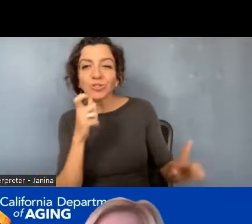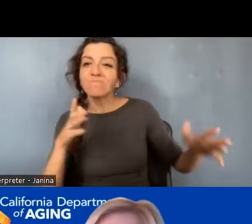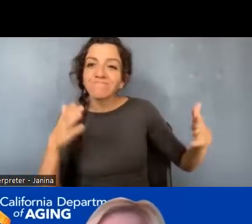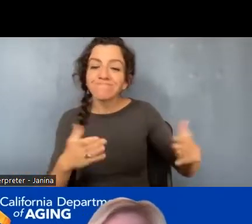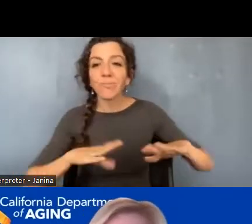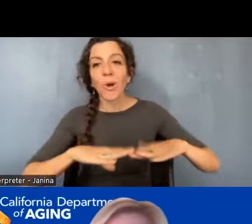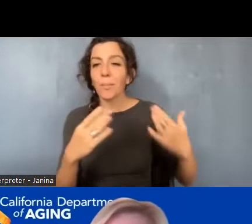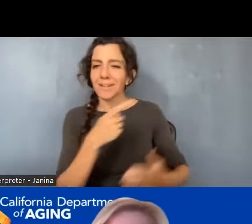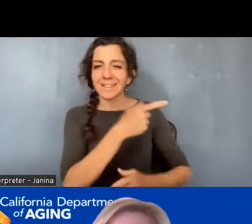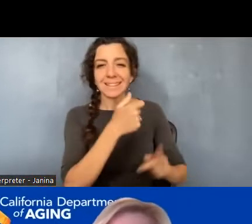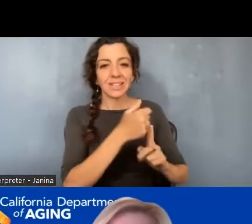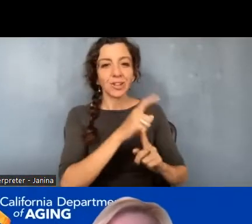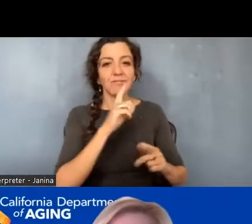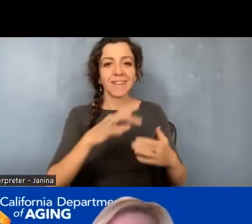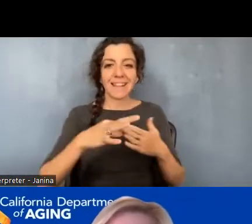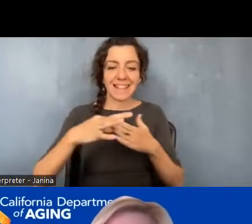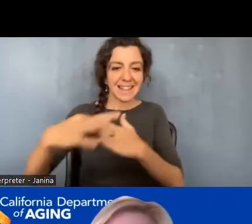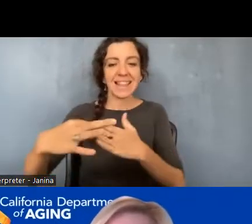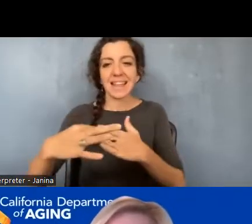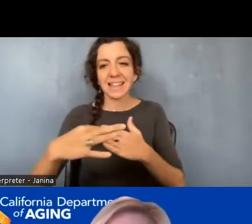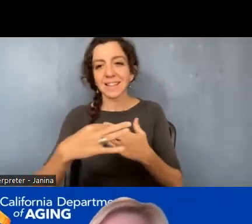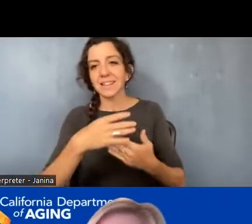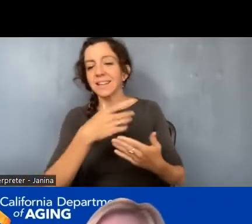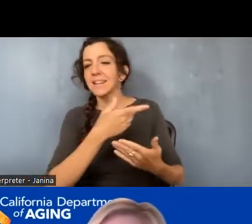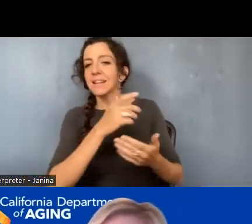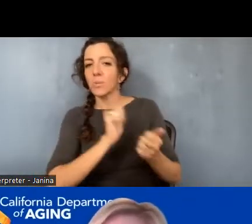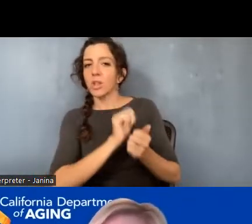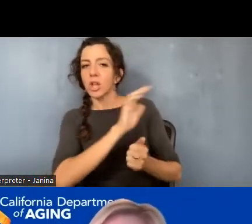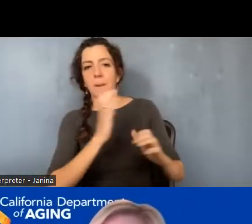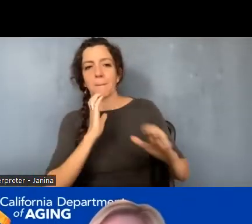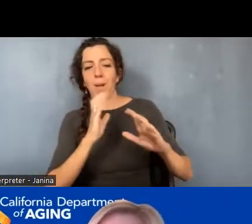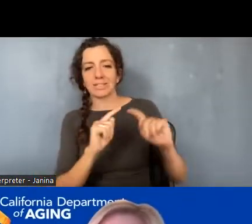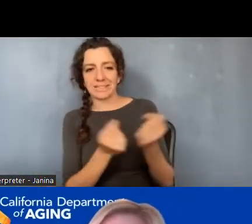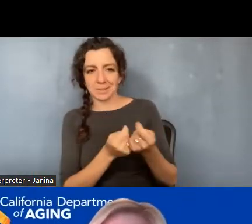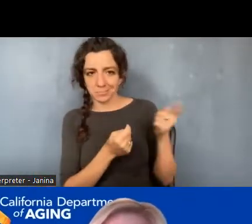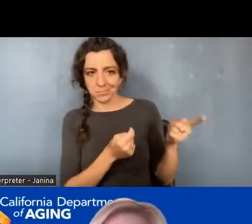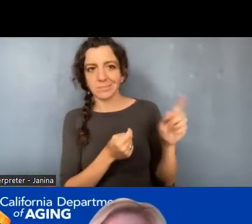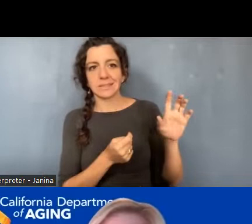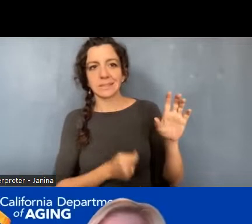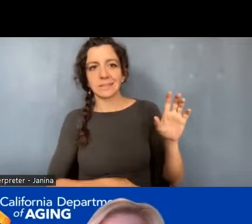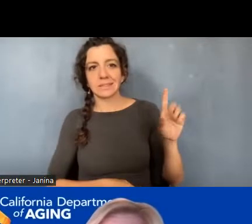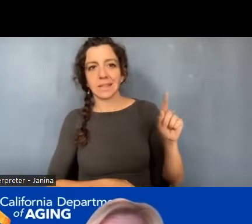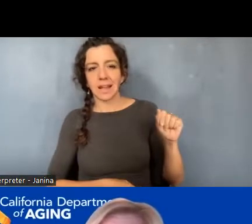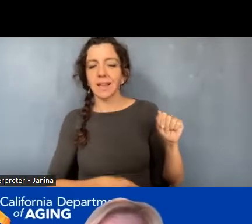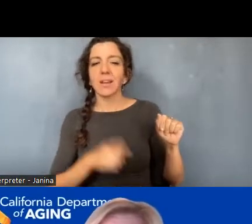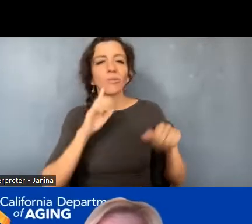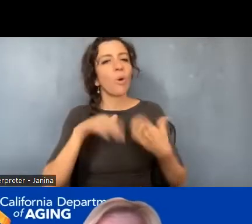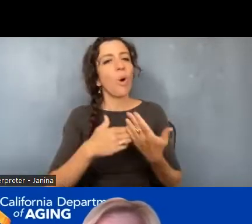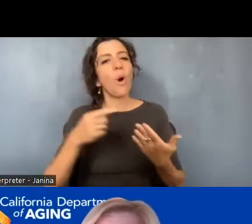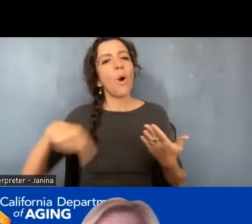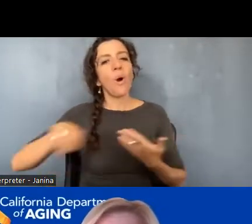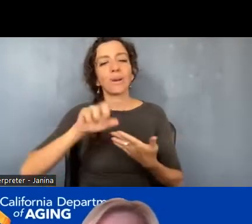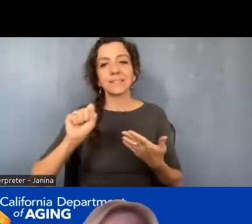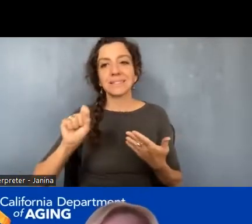a leading this with her communications team at CDA for all of the stakeholder engagement. And we really appreciate Connie's